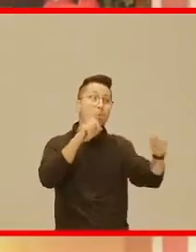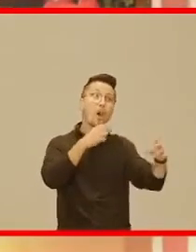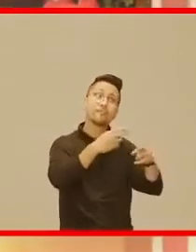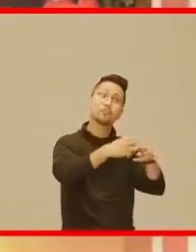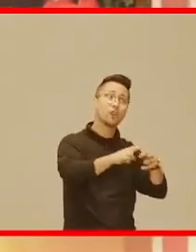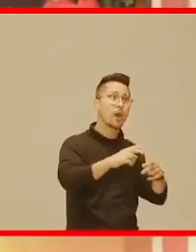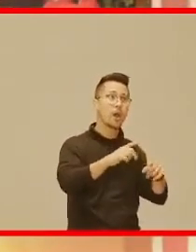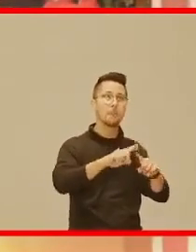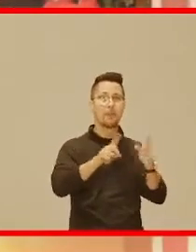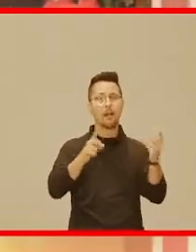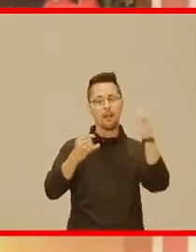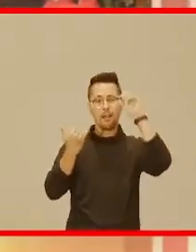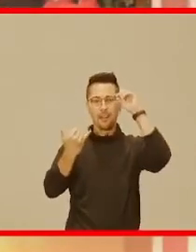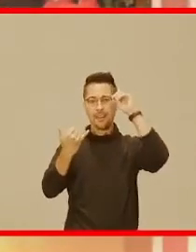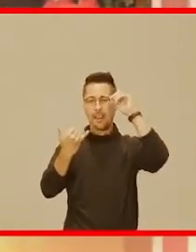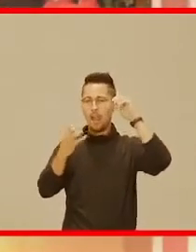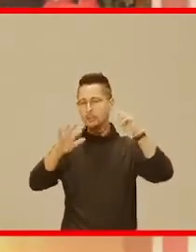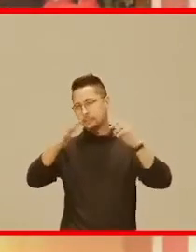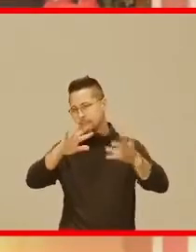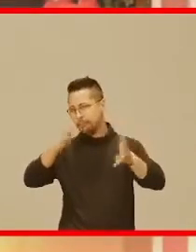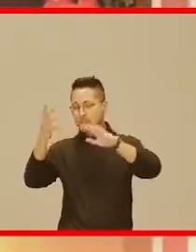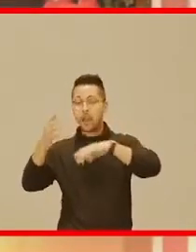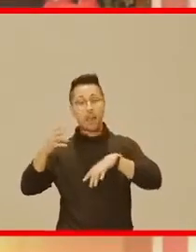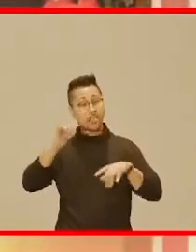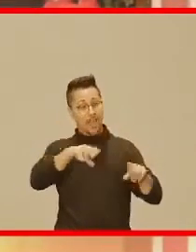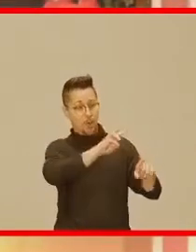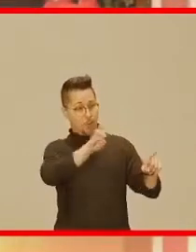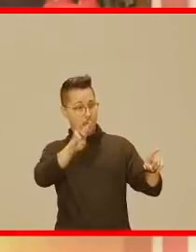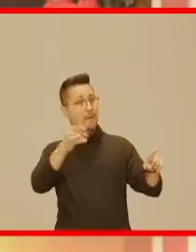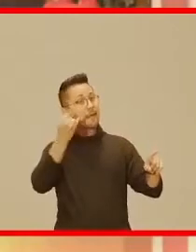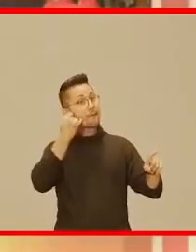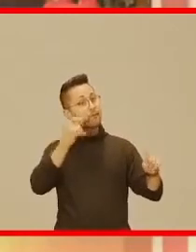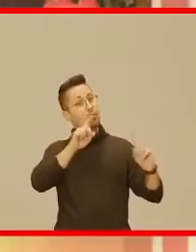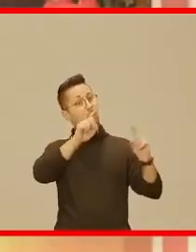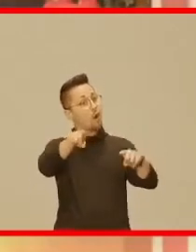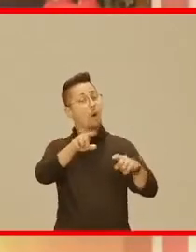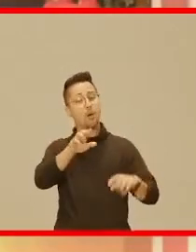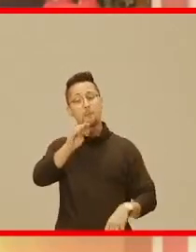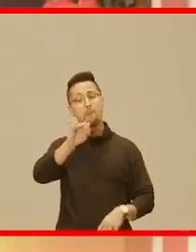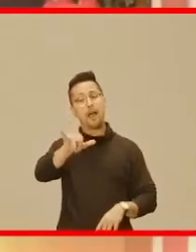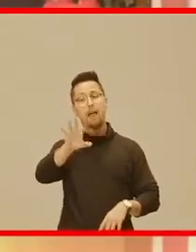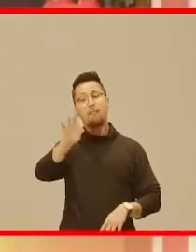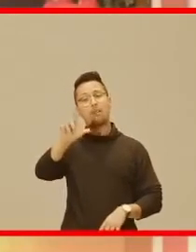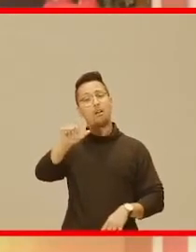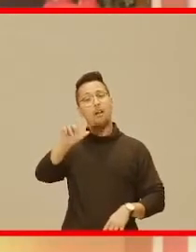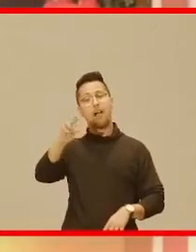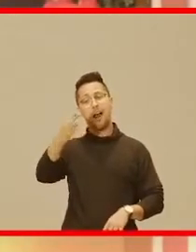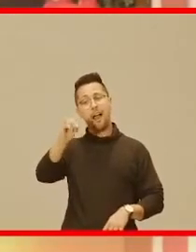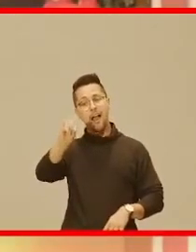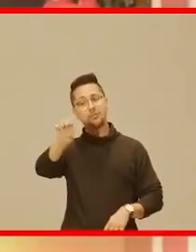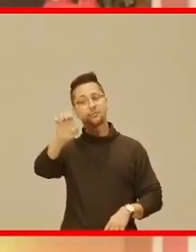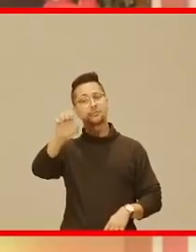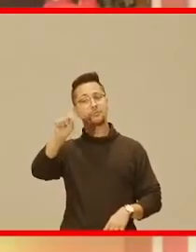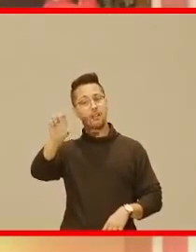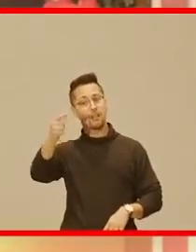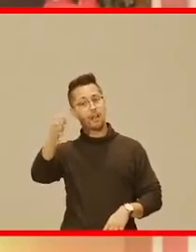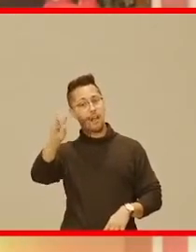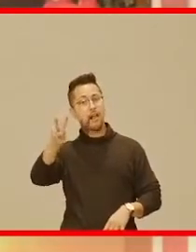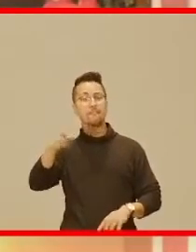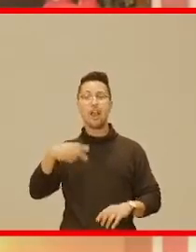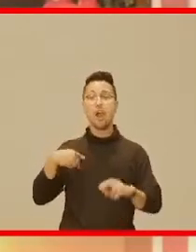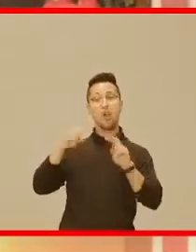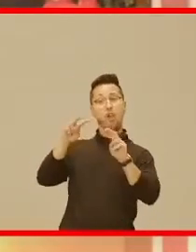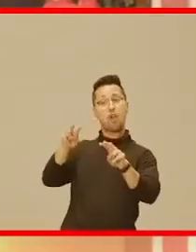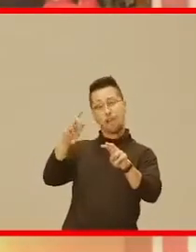getting missed anymore. So if you go to that website, like I mentioned before, myfloridahouse.gov, and you're tracking a bill, it'll tell you when it's coming